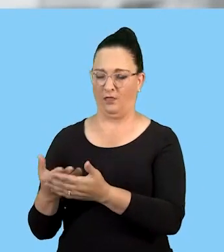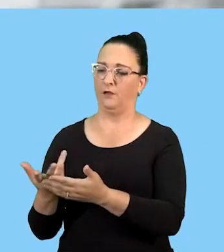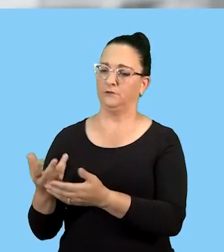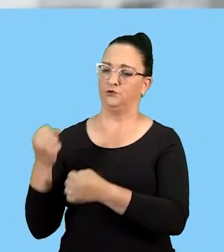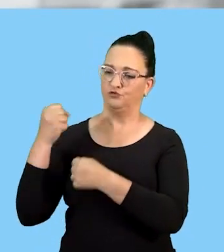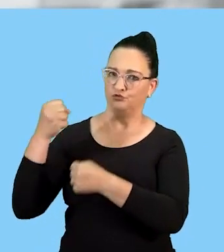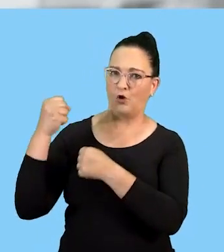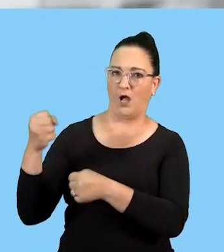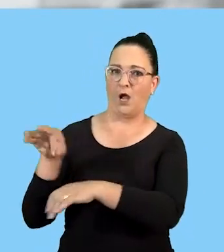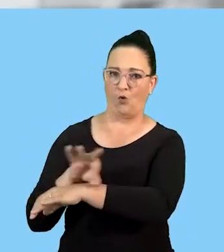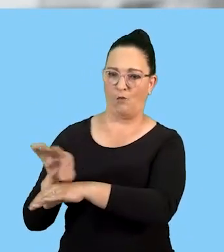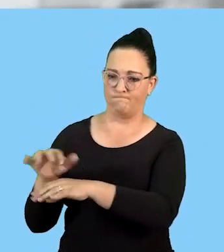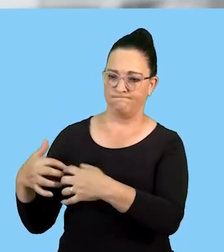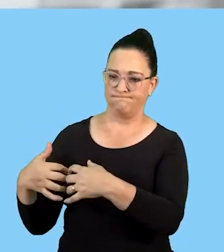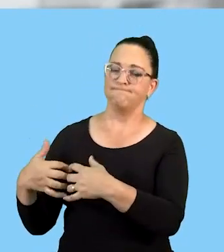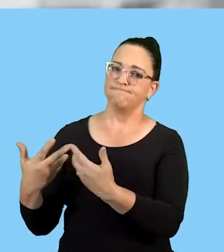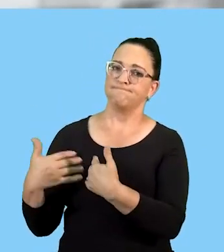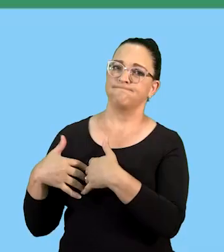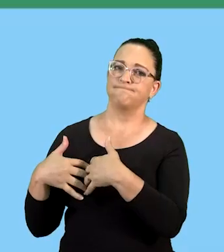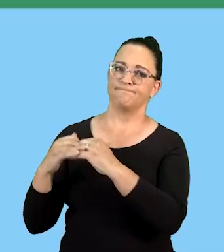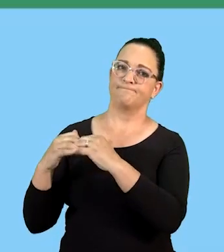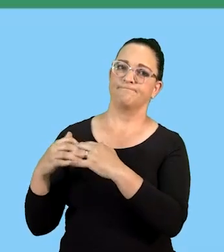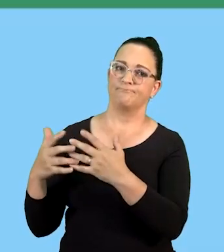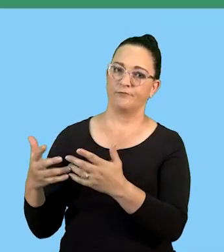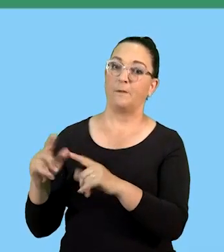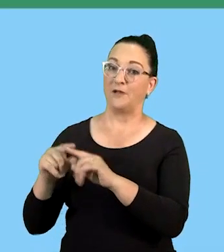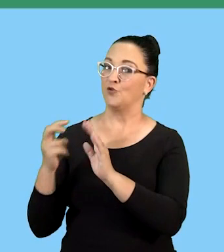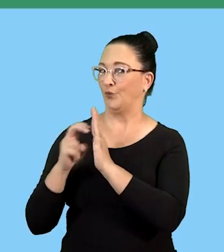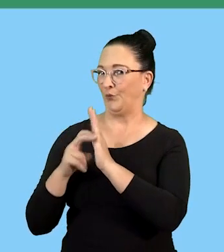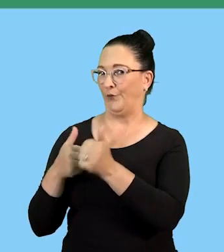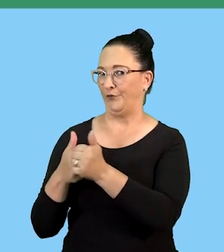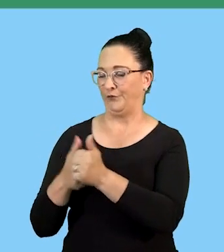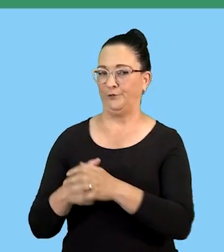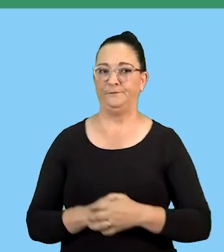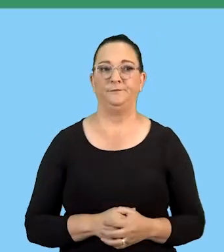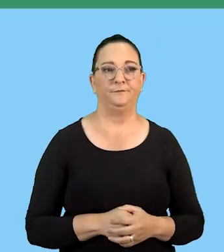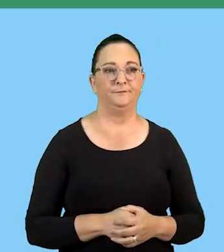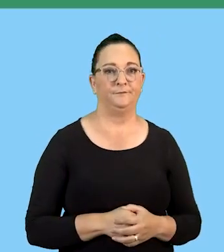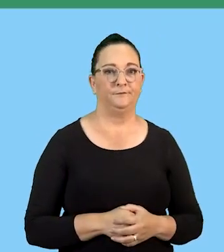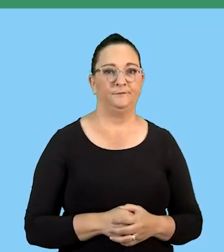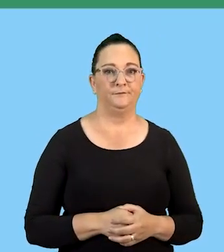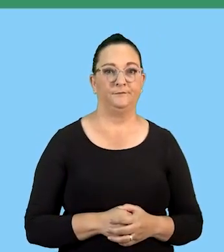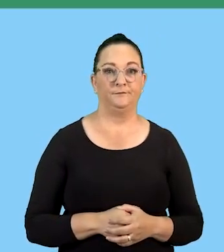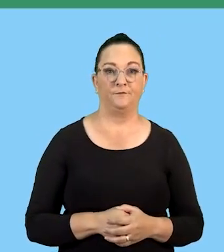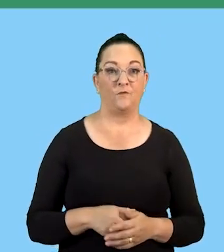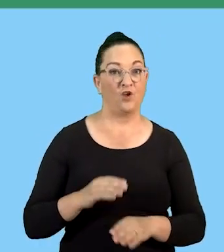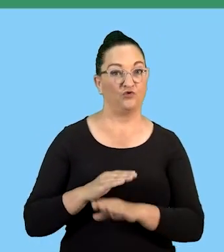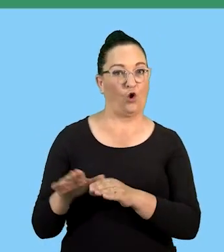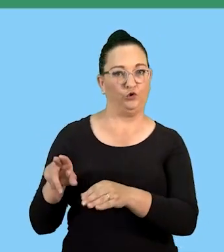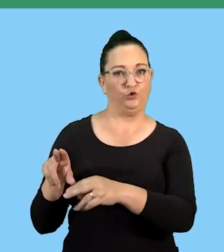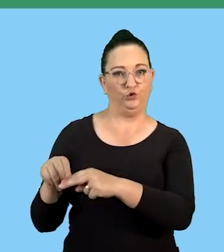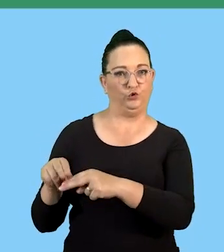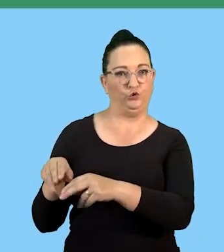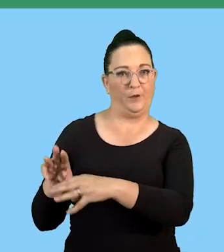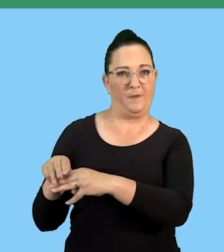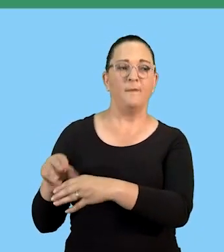strike under certain circumstances, whereas workplace forum cannot do that. Non-union members can belong